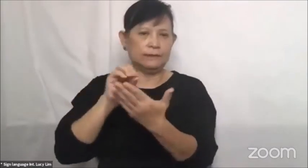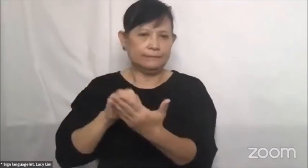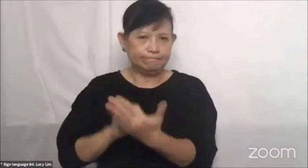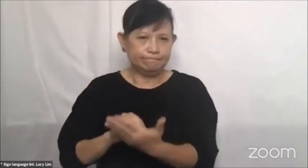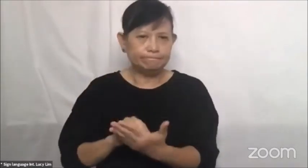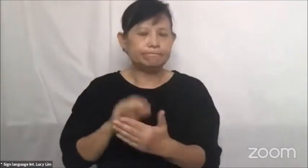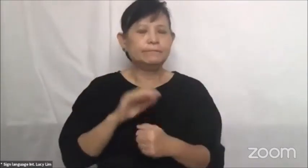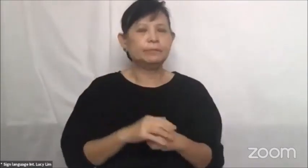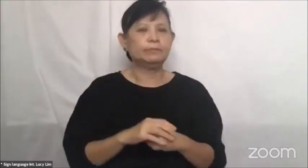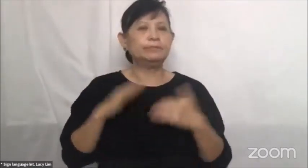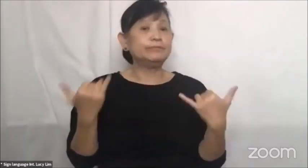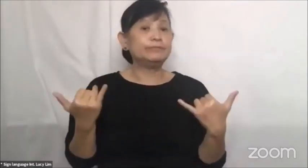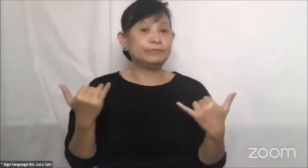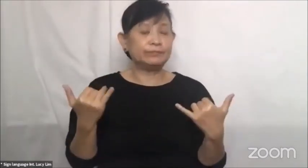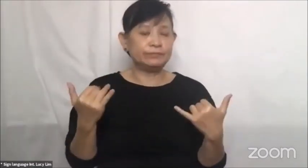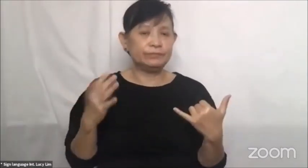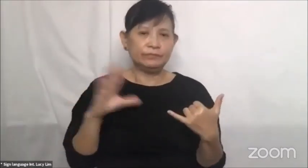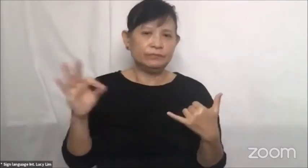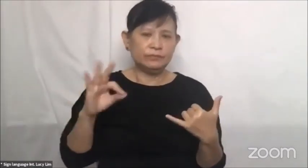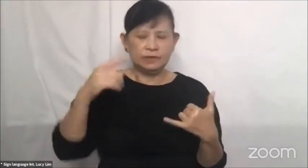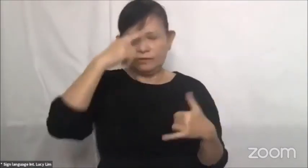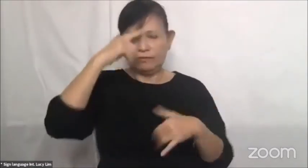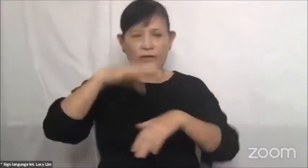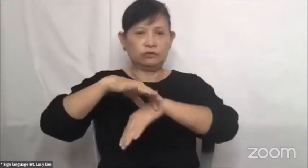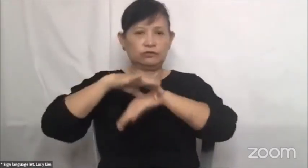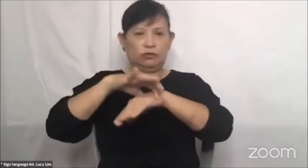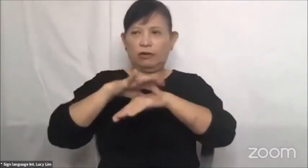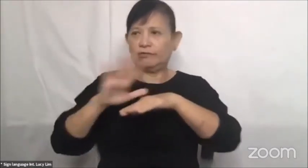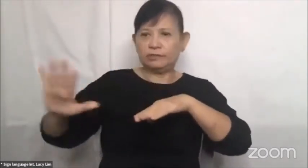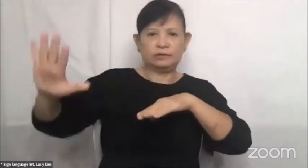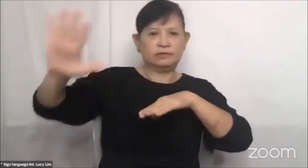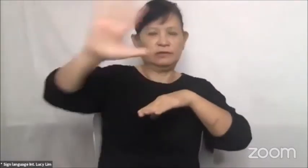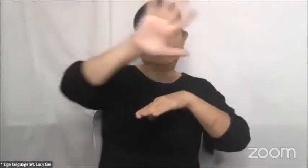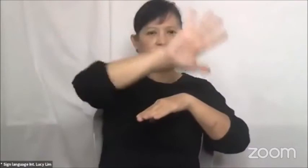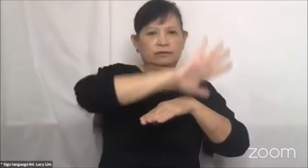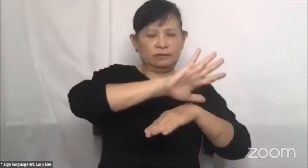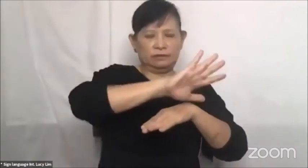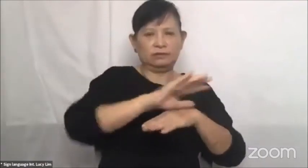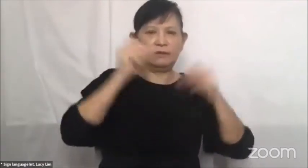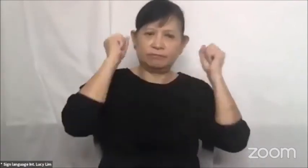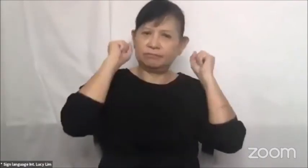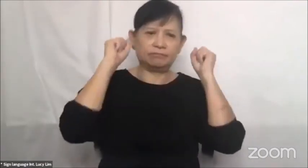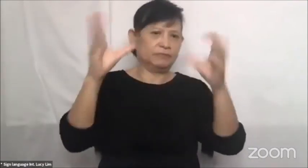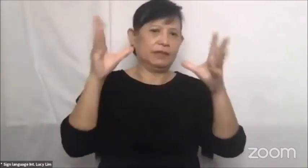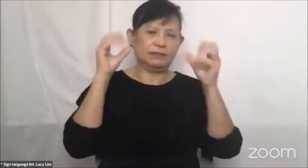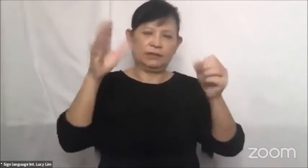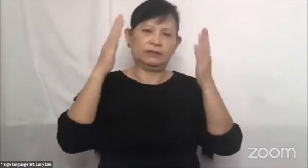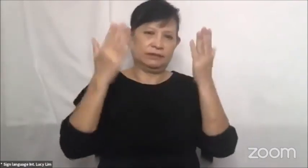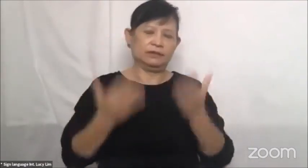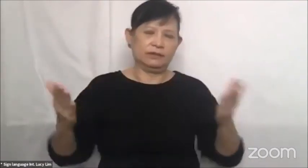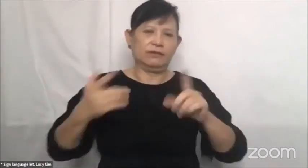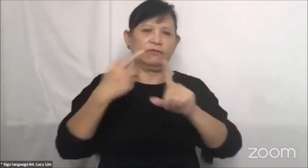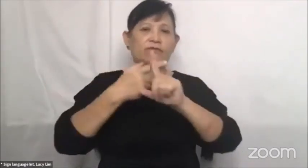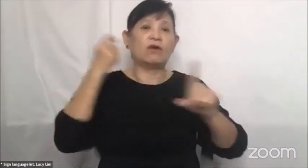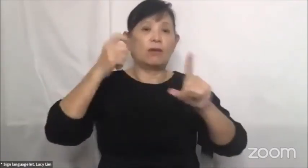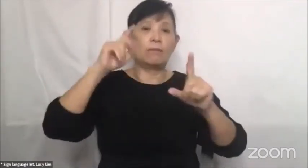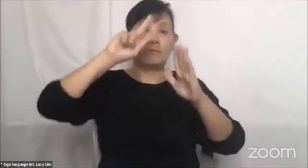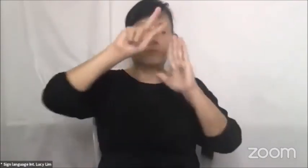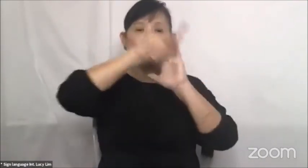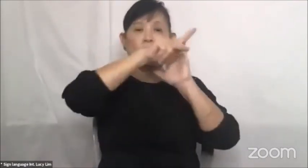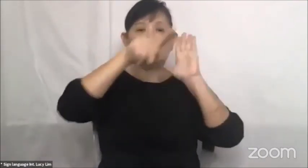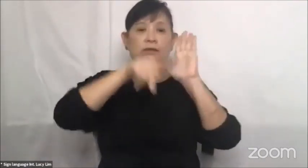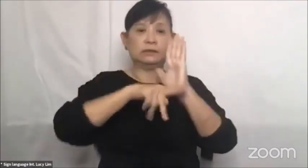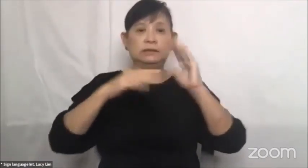of geographical aspect, there is a lot of things that need to be done at the policy level, and I'm not